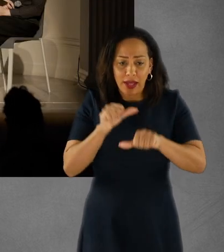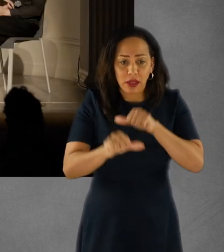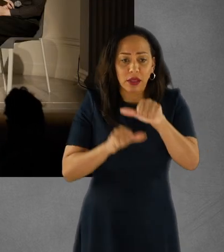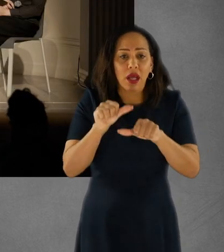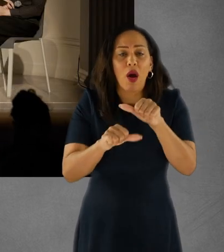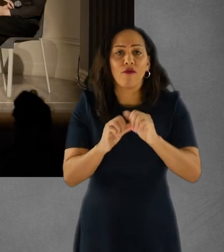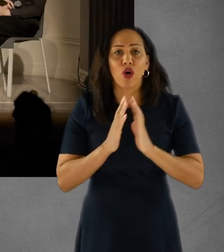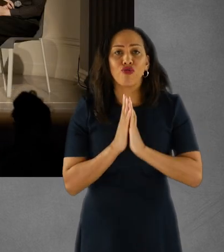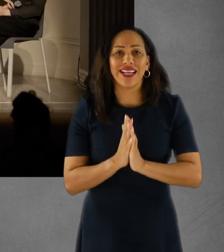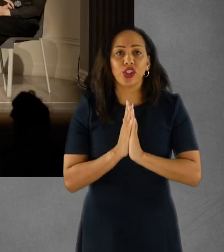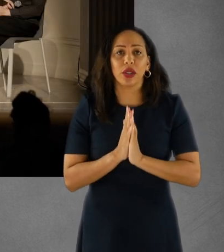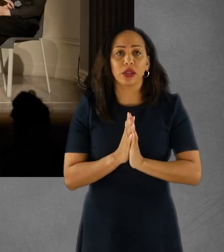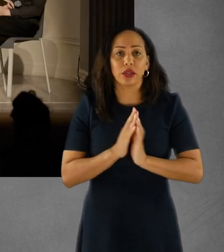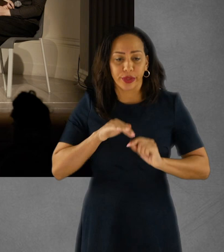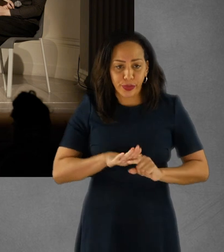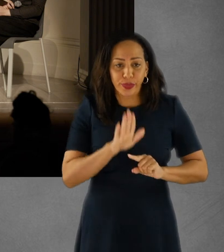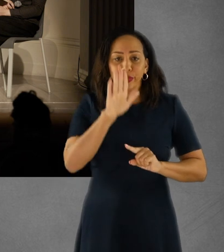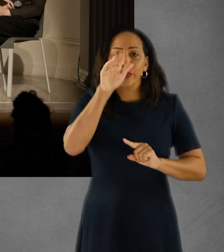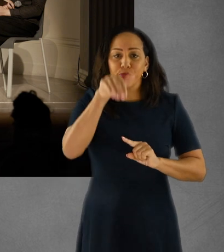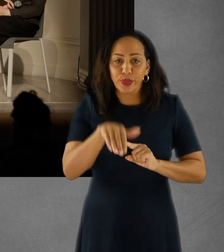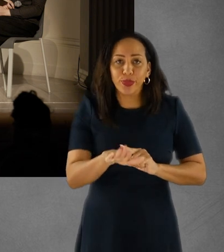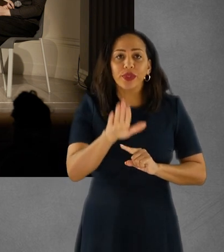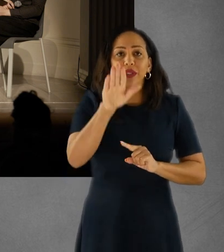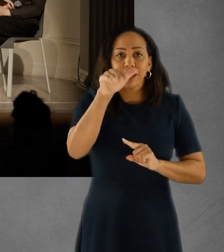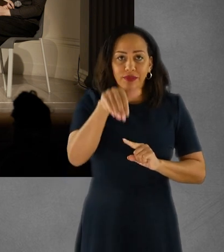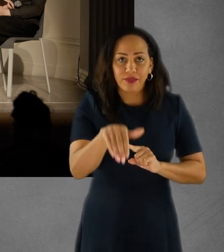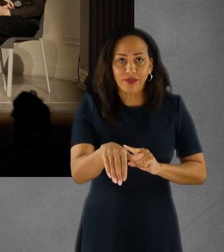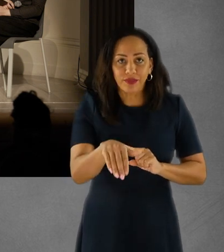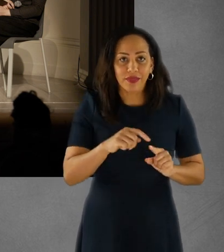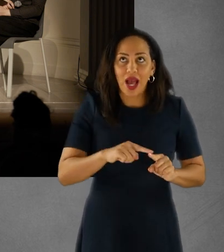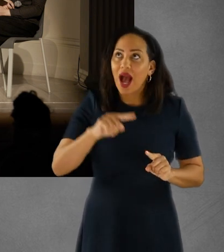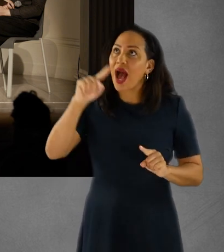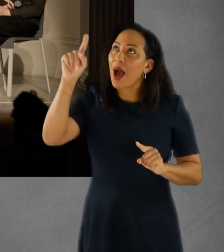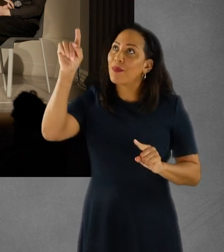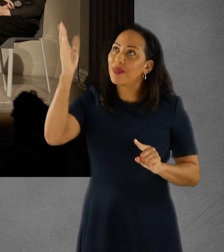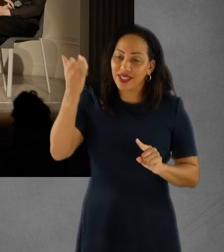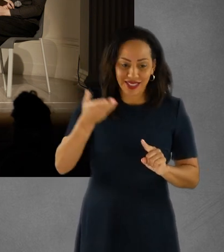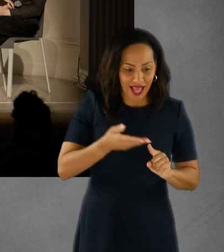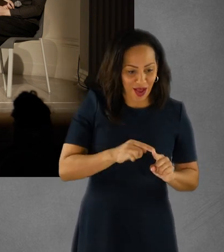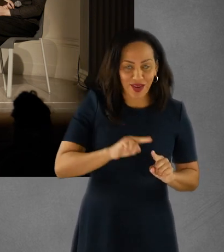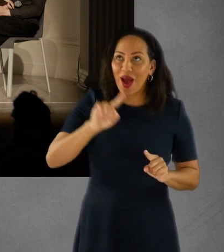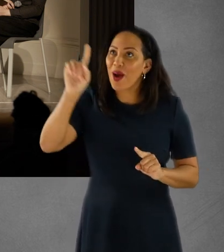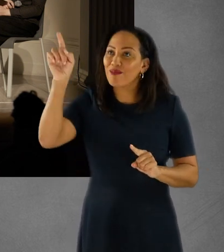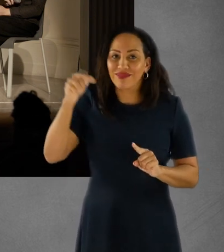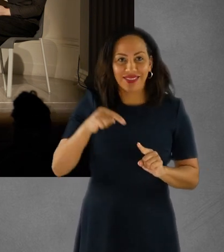two peaks where it's kind of, again, goes up, goes down to the sea, goes up to the sky, and down to the sea again.